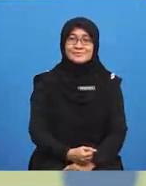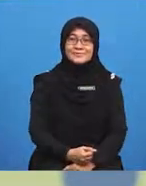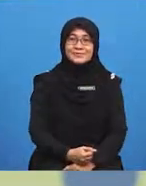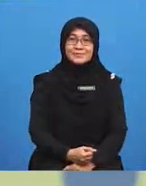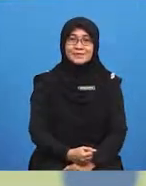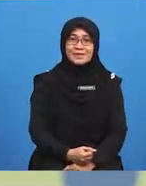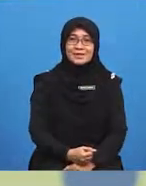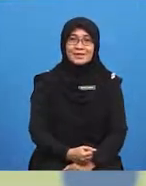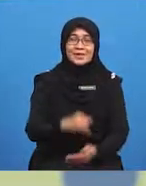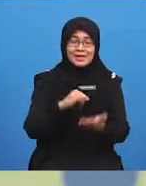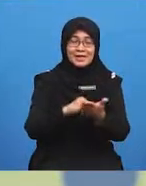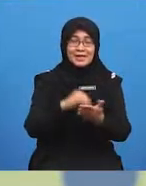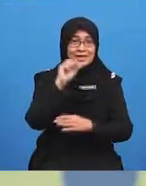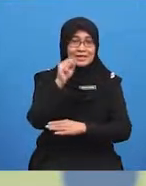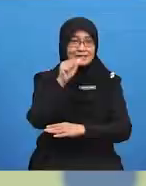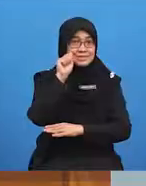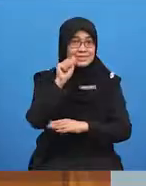It's a living hall.